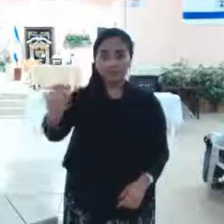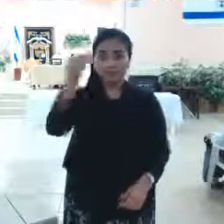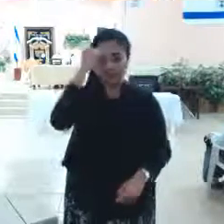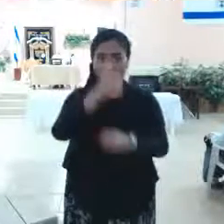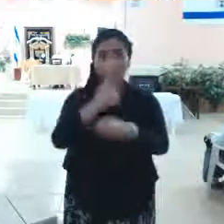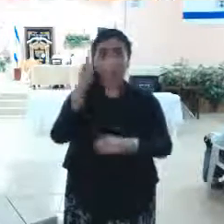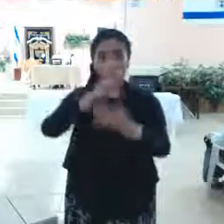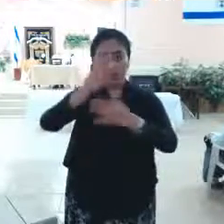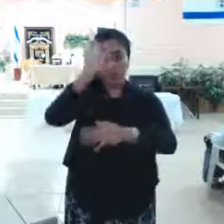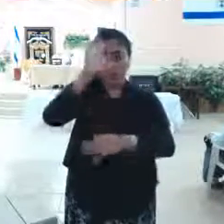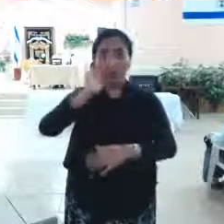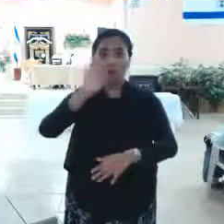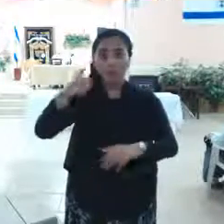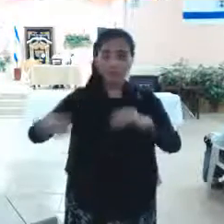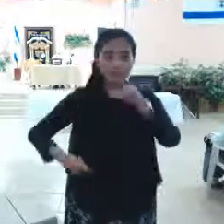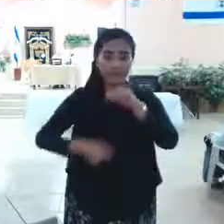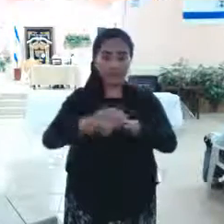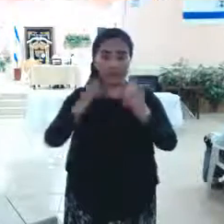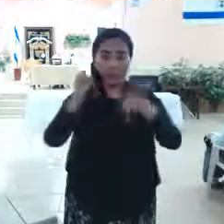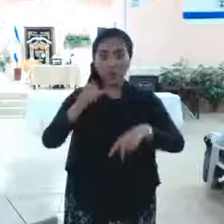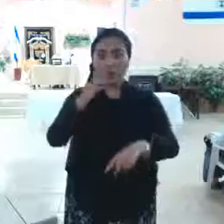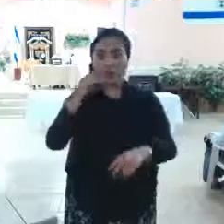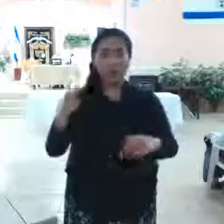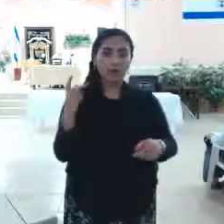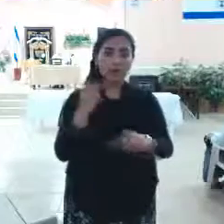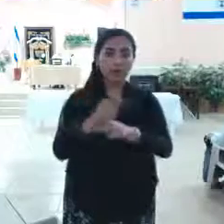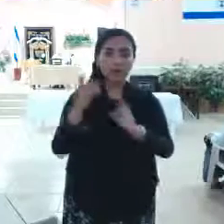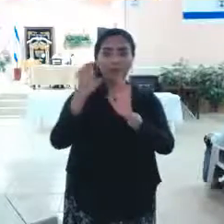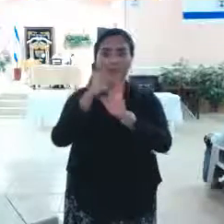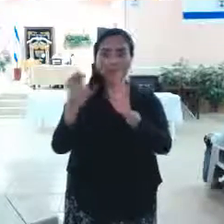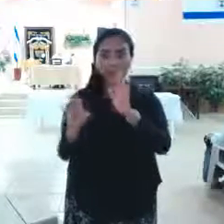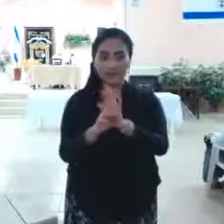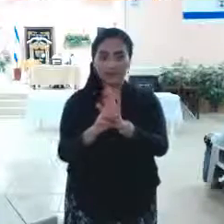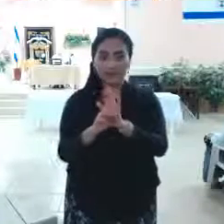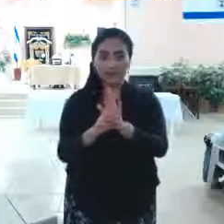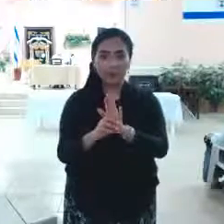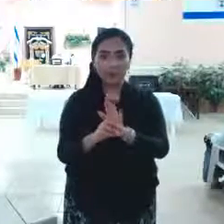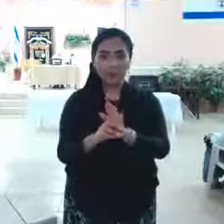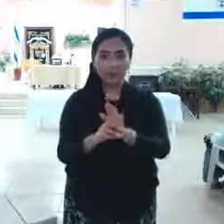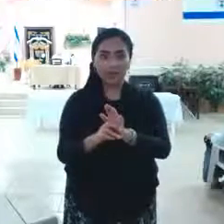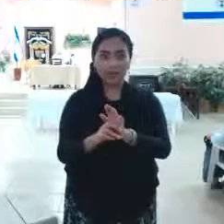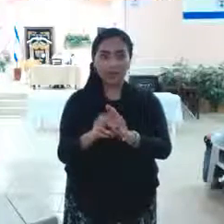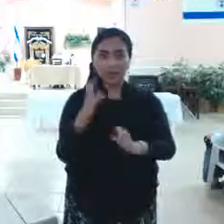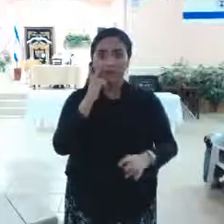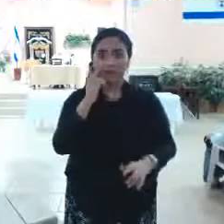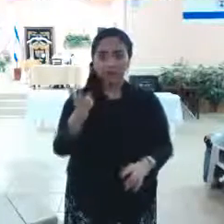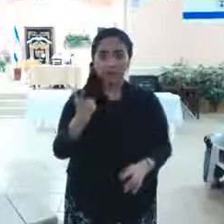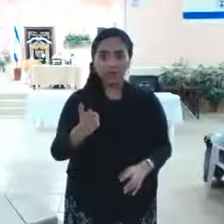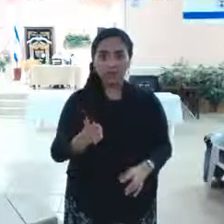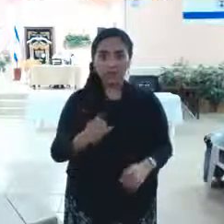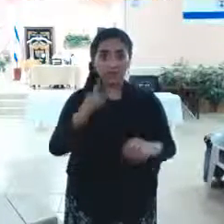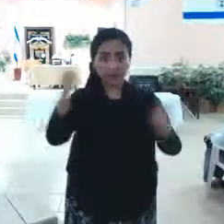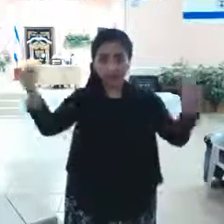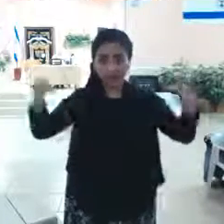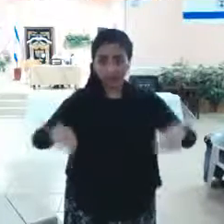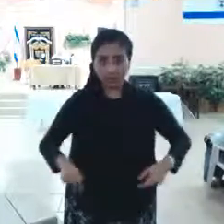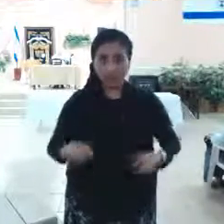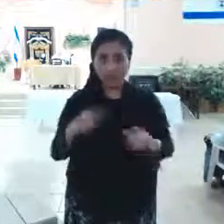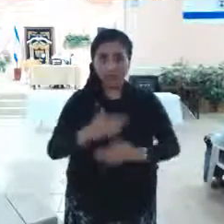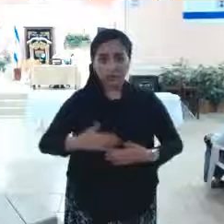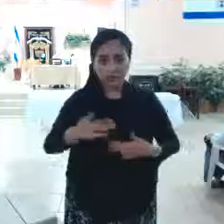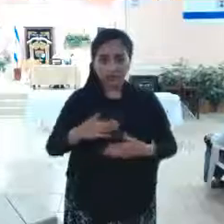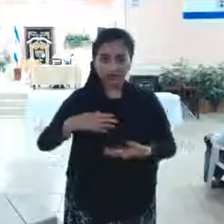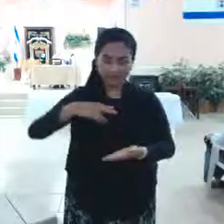doubt, brothers, the Eternal Father is going to keep the ones that have kept the commandments. Look. You came